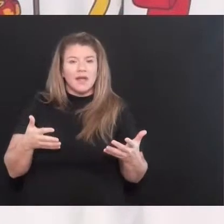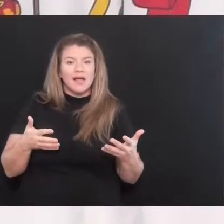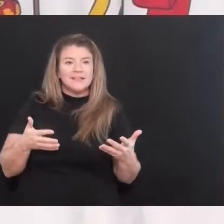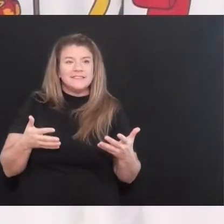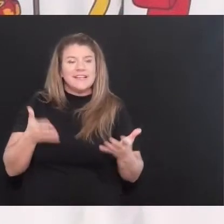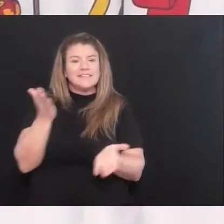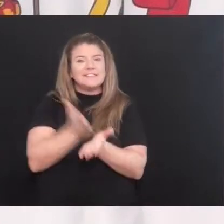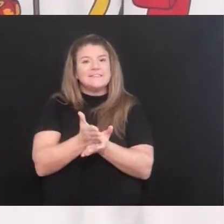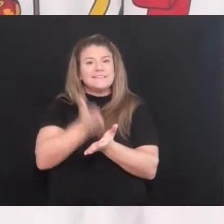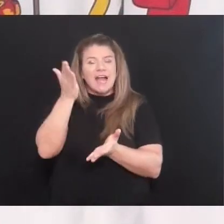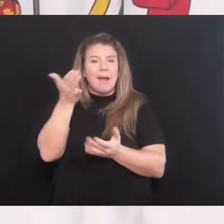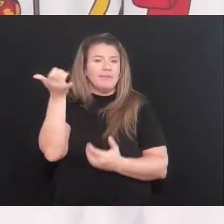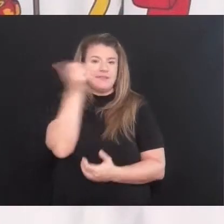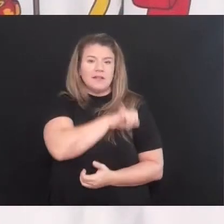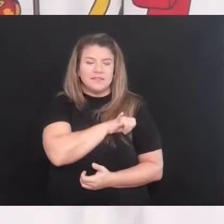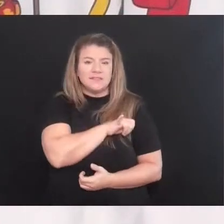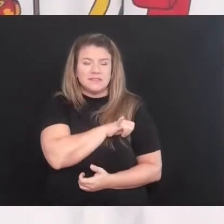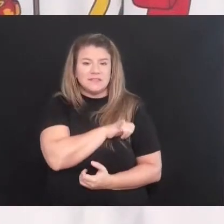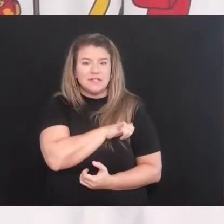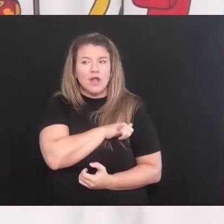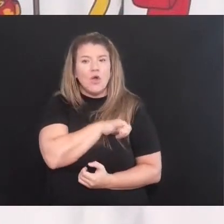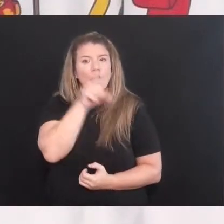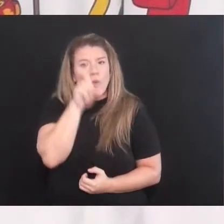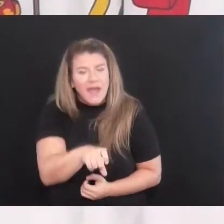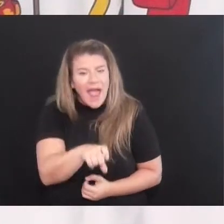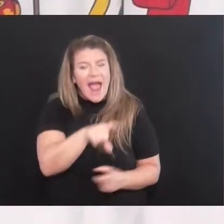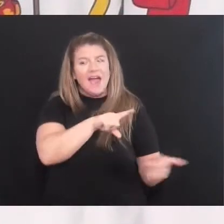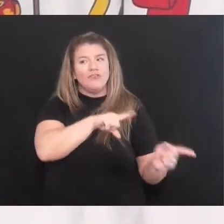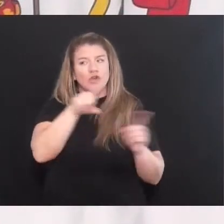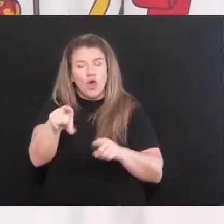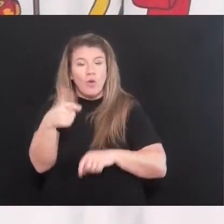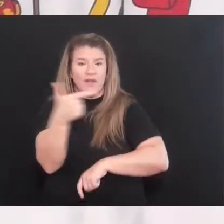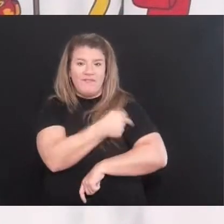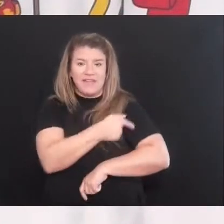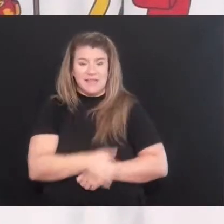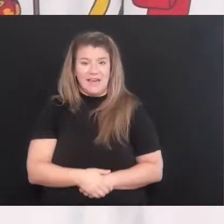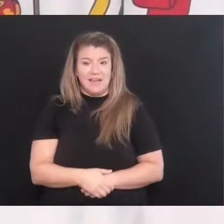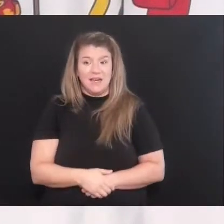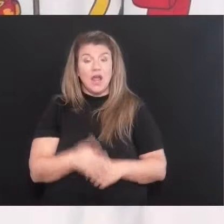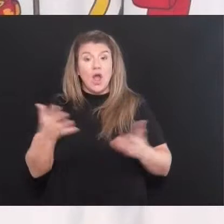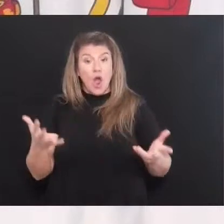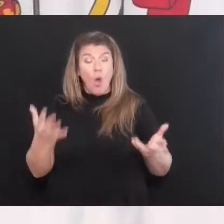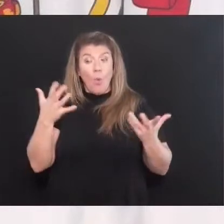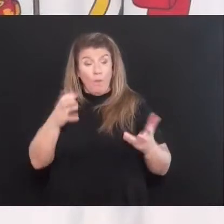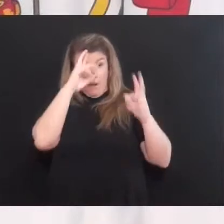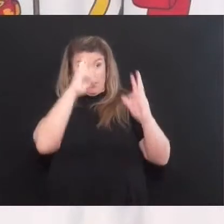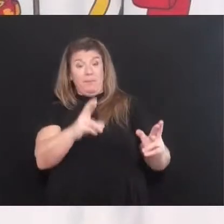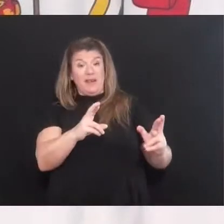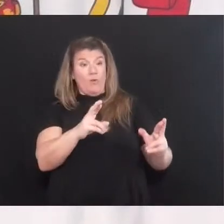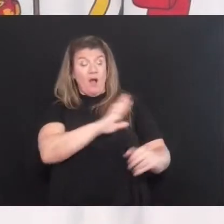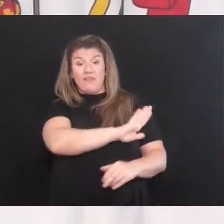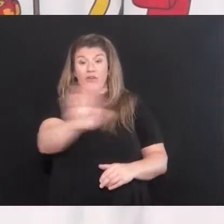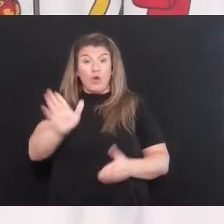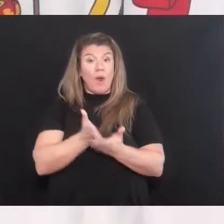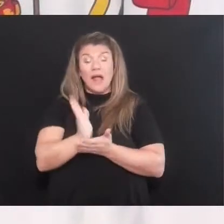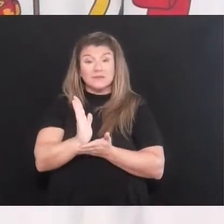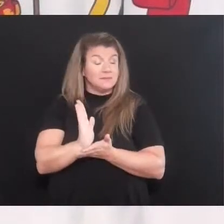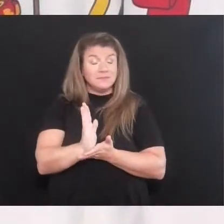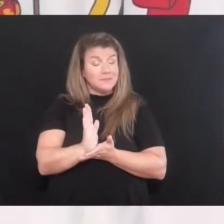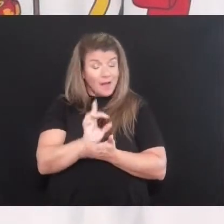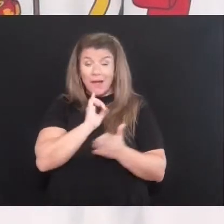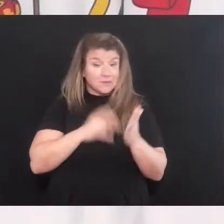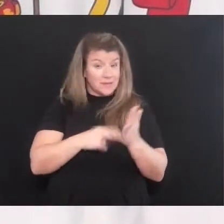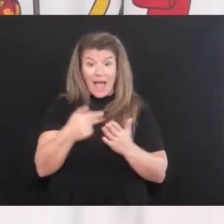absolutely stop the nonsense. We got to get vaccinated. Now, we want to be super respectful of everybody's rights. There's no question about